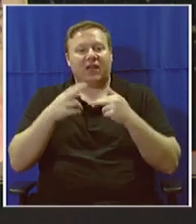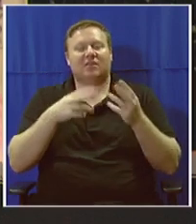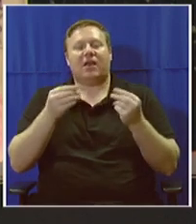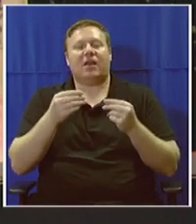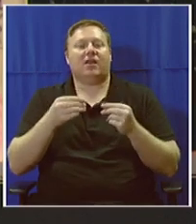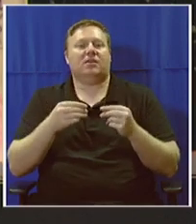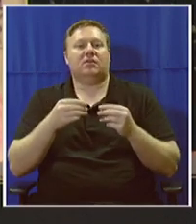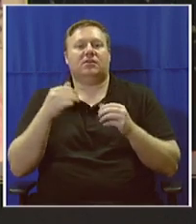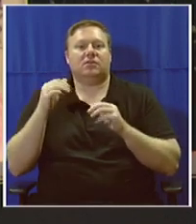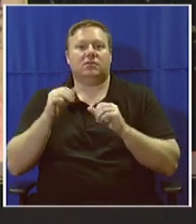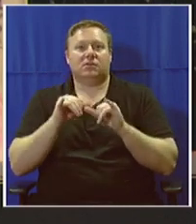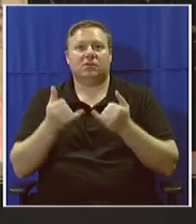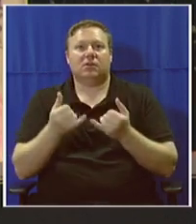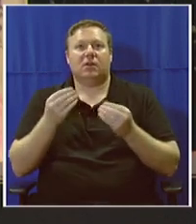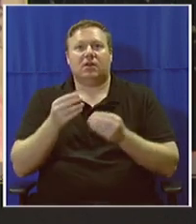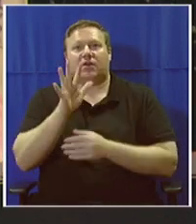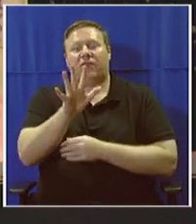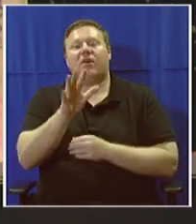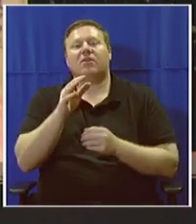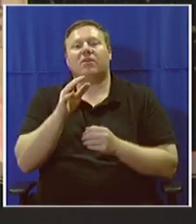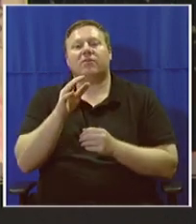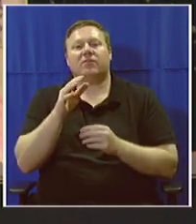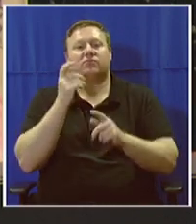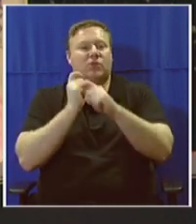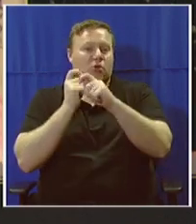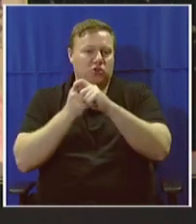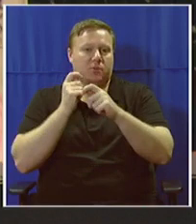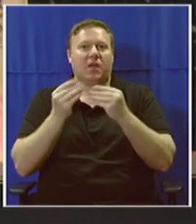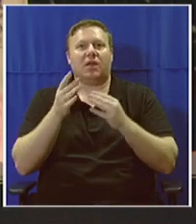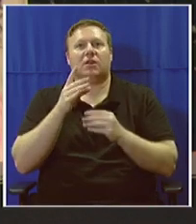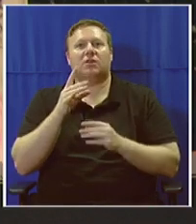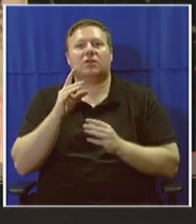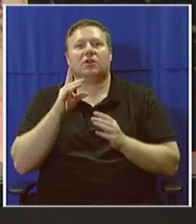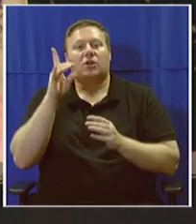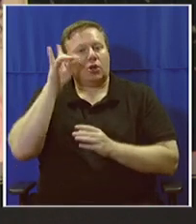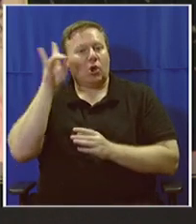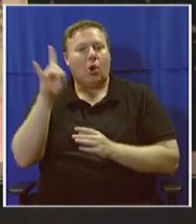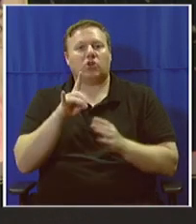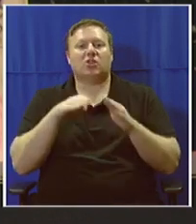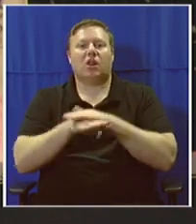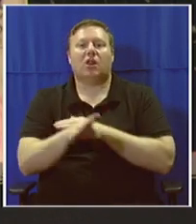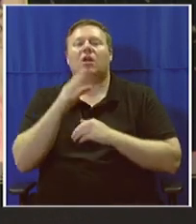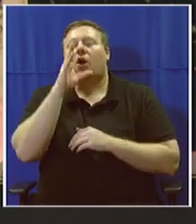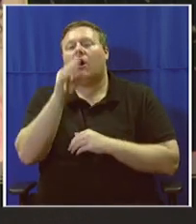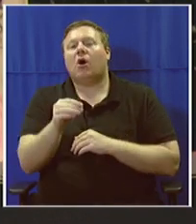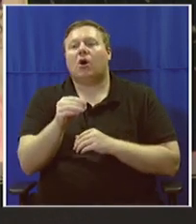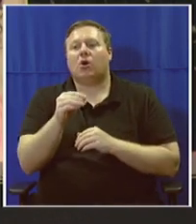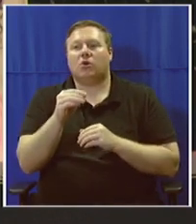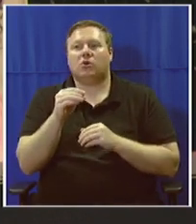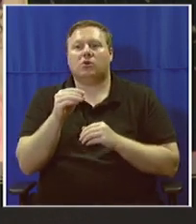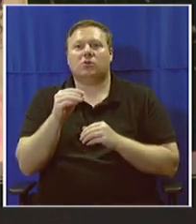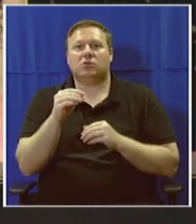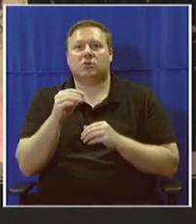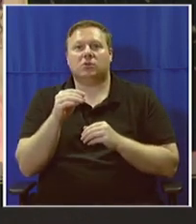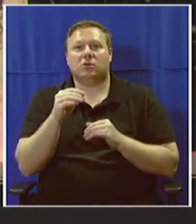Actonville, the hostel, and at least five informal settlements. Calls on the Department of Police to intervene to ensure that the Actonville Police Station